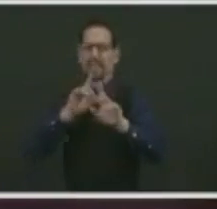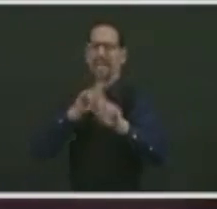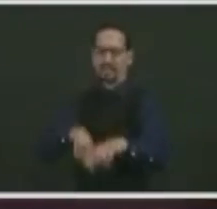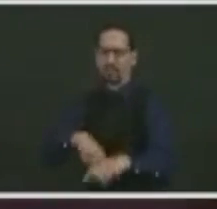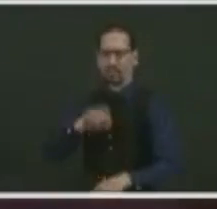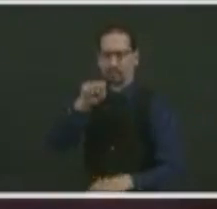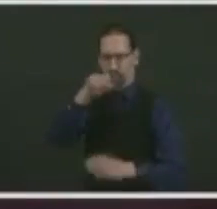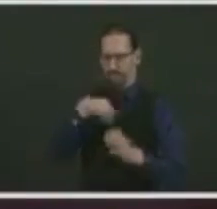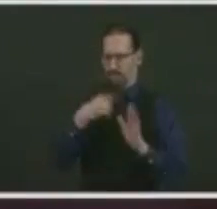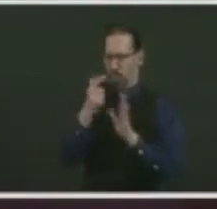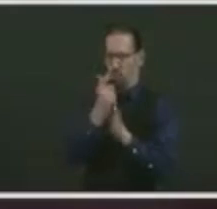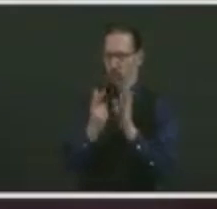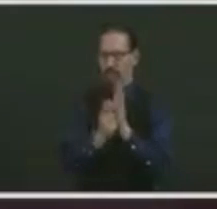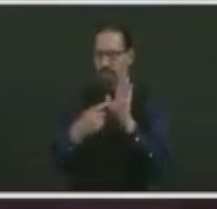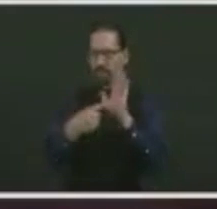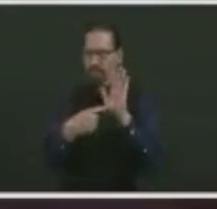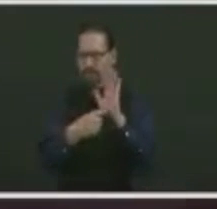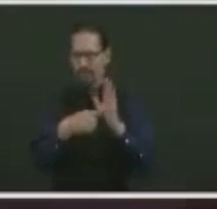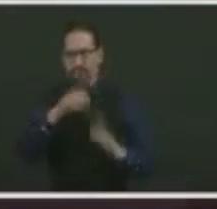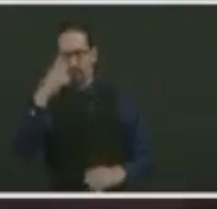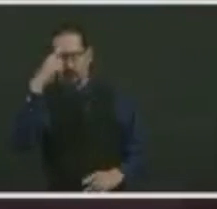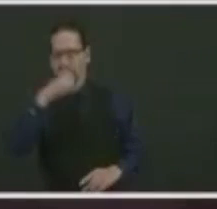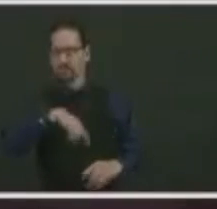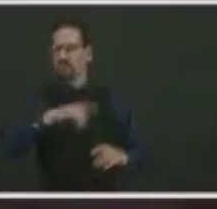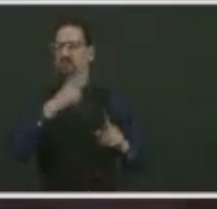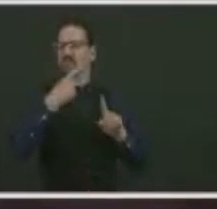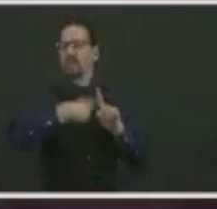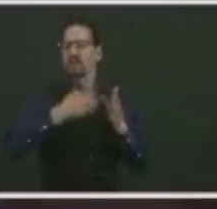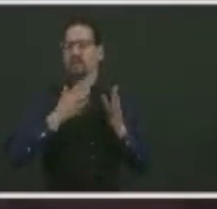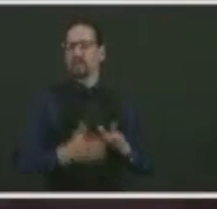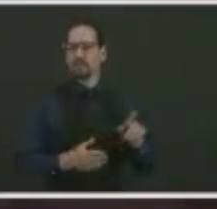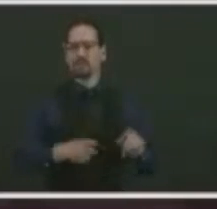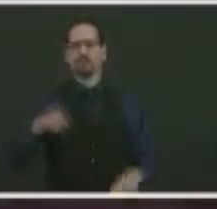tenants. The judiciary would have to be at the table.